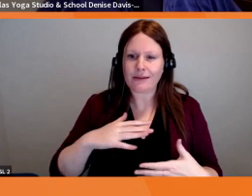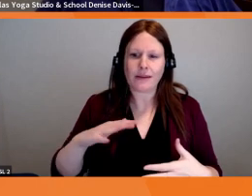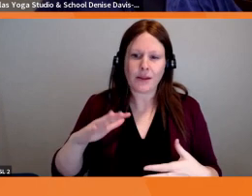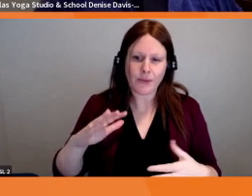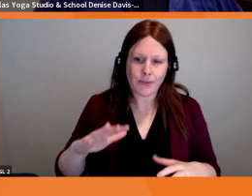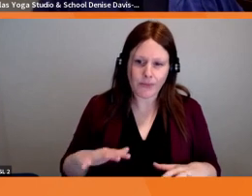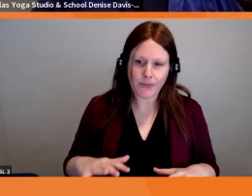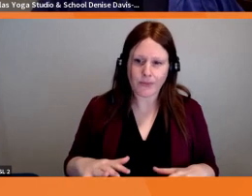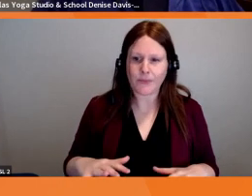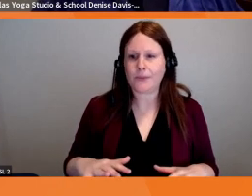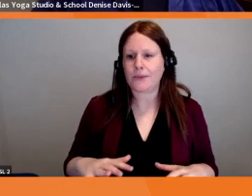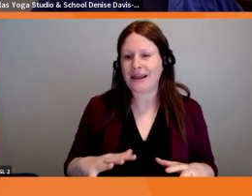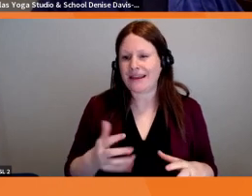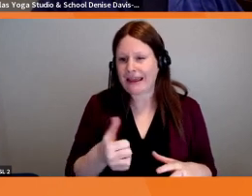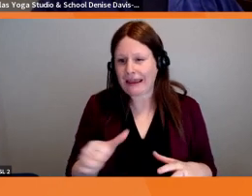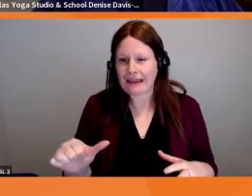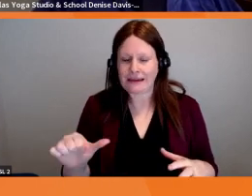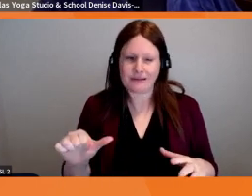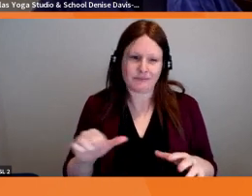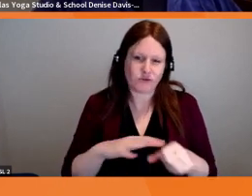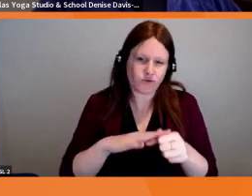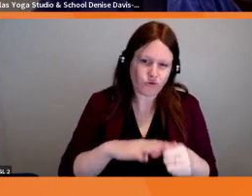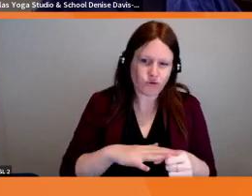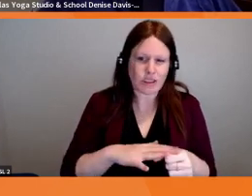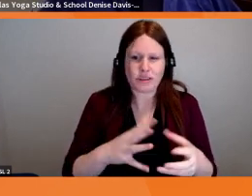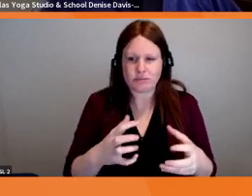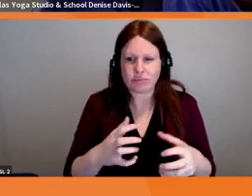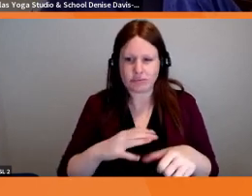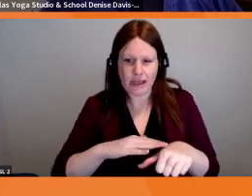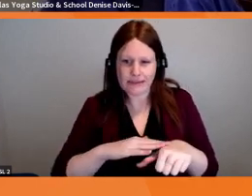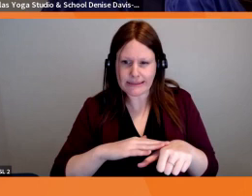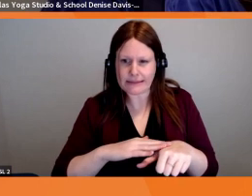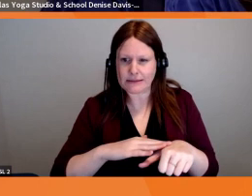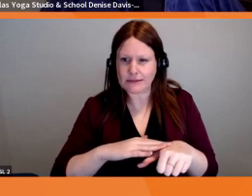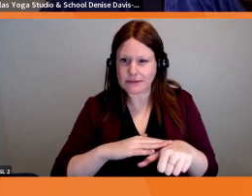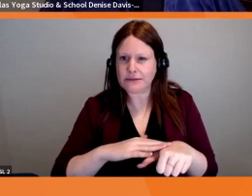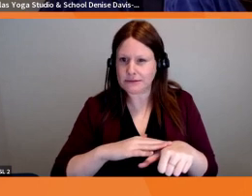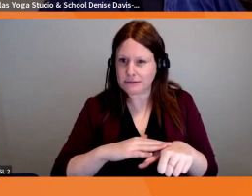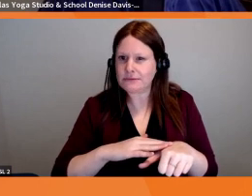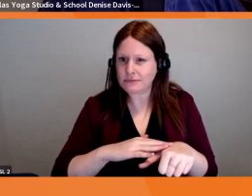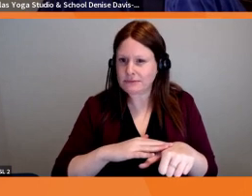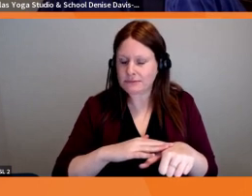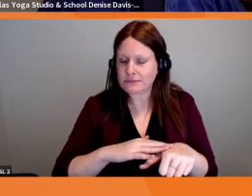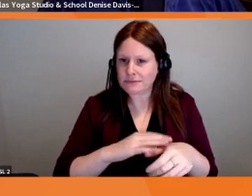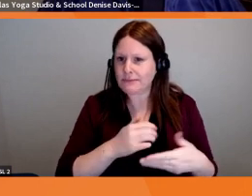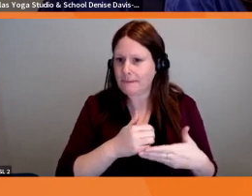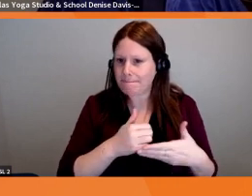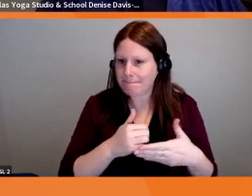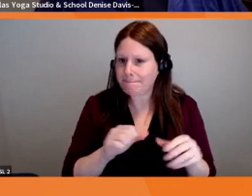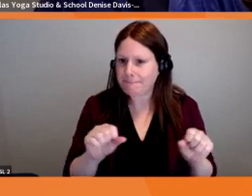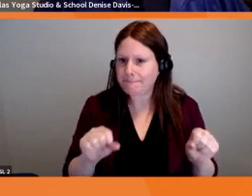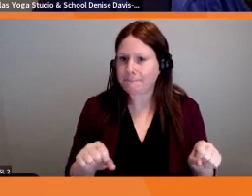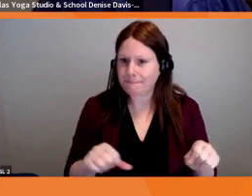skin, and can lead to an experience of noticing and sensing things